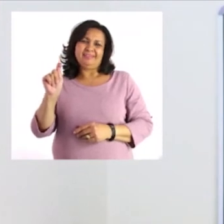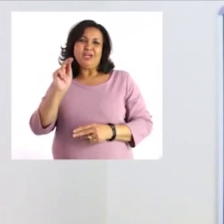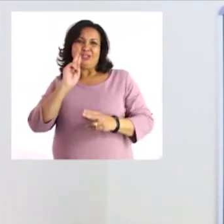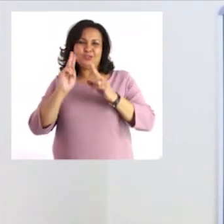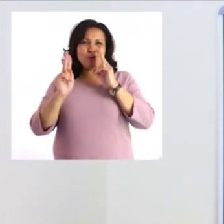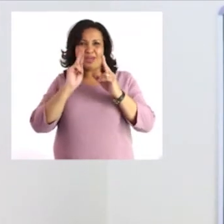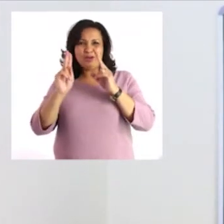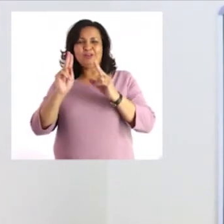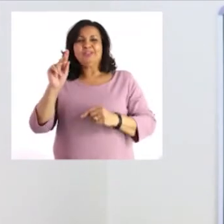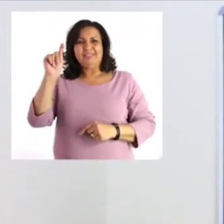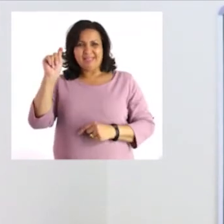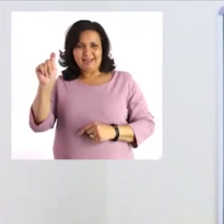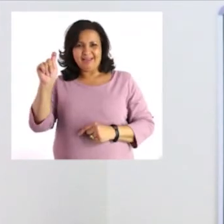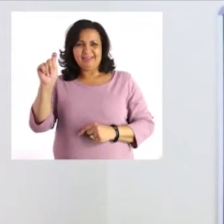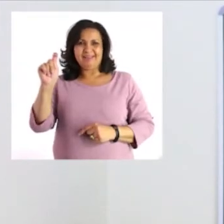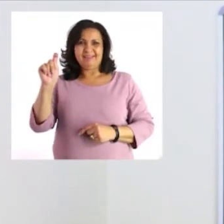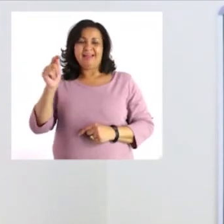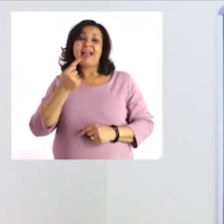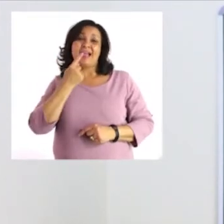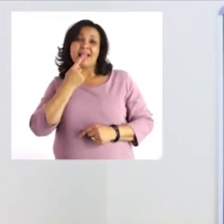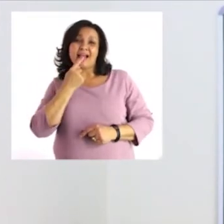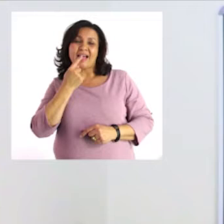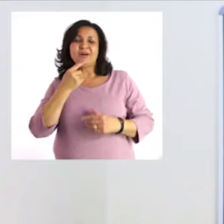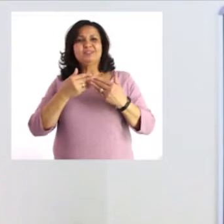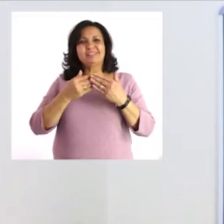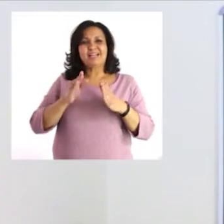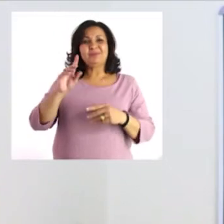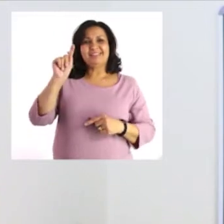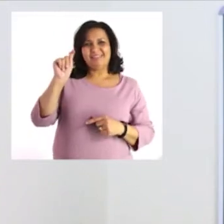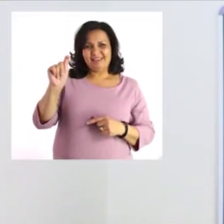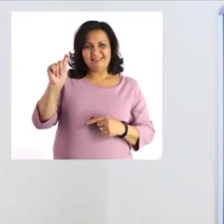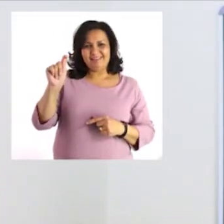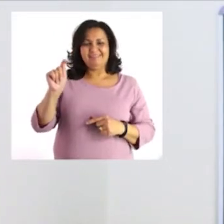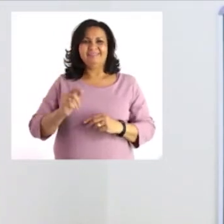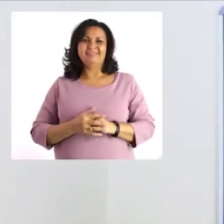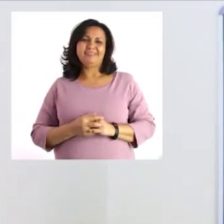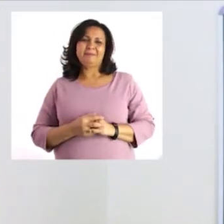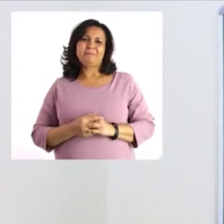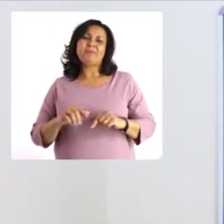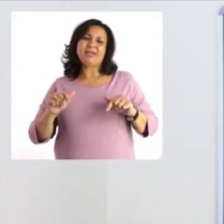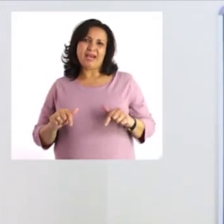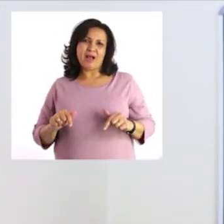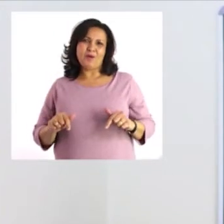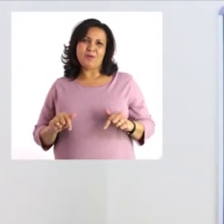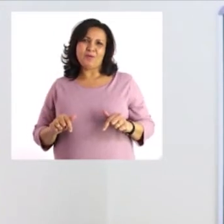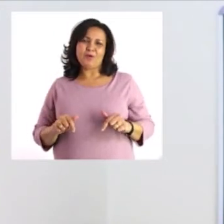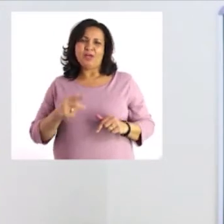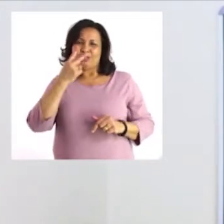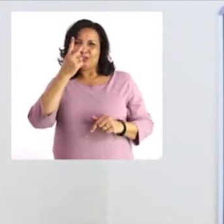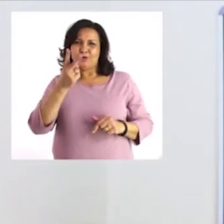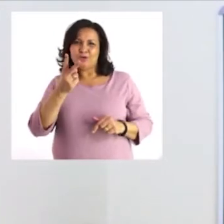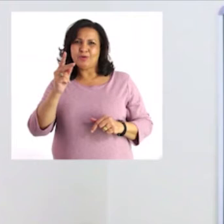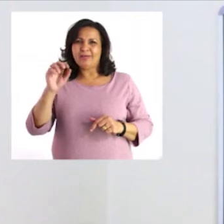your friend, T. And your tongue also starts with T. Now, let's look at the letter